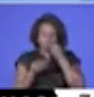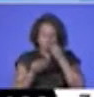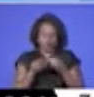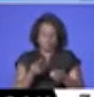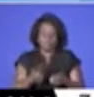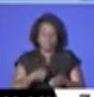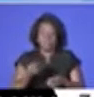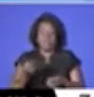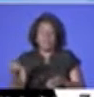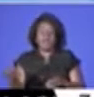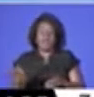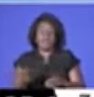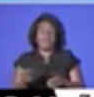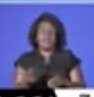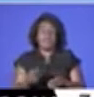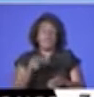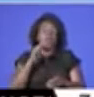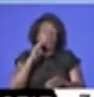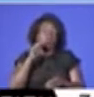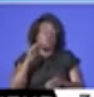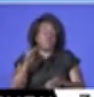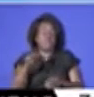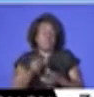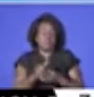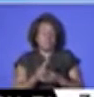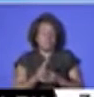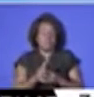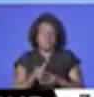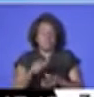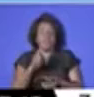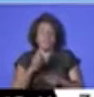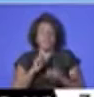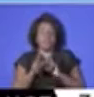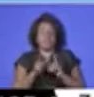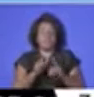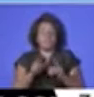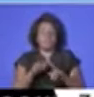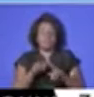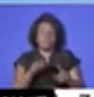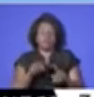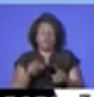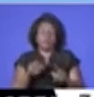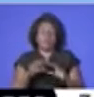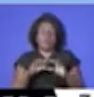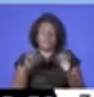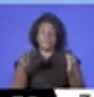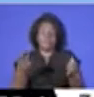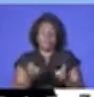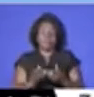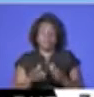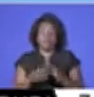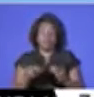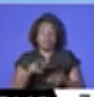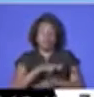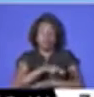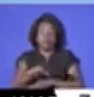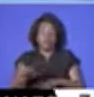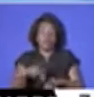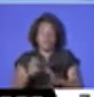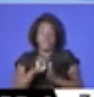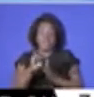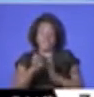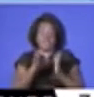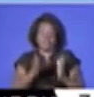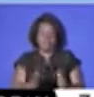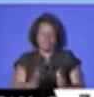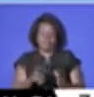region. This webinar will engage discussions from a series of regional experts